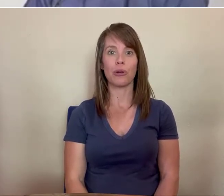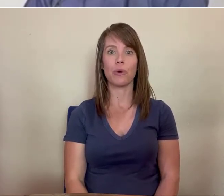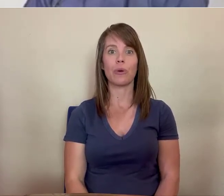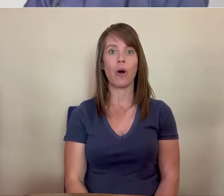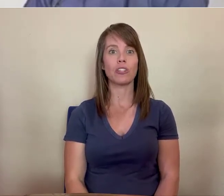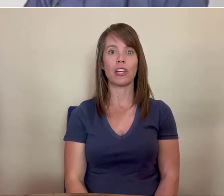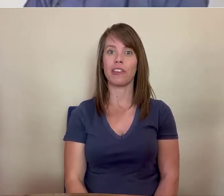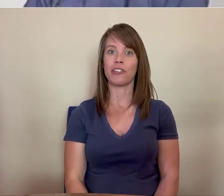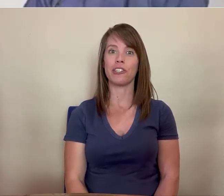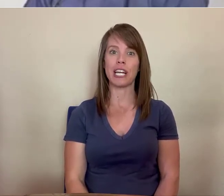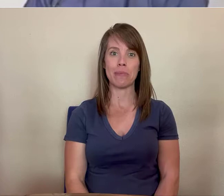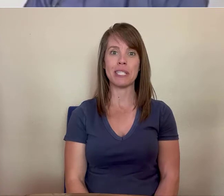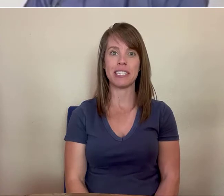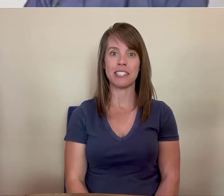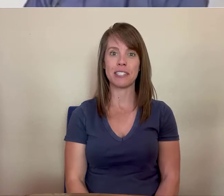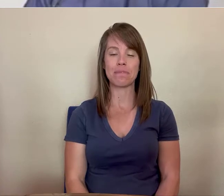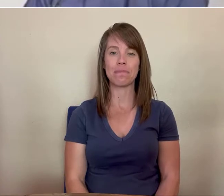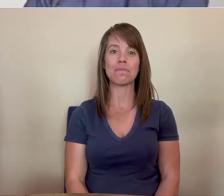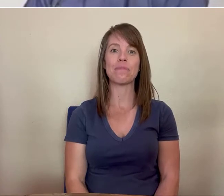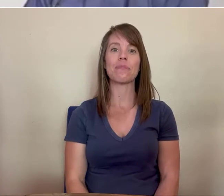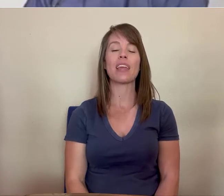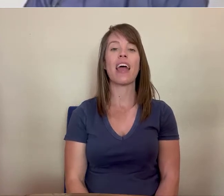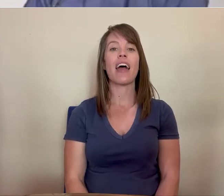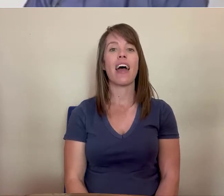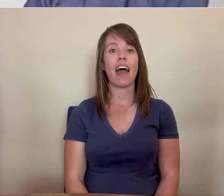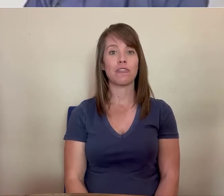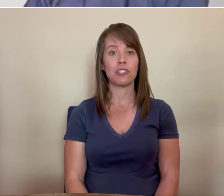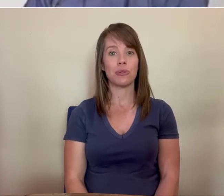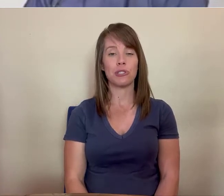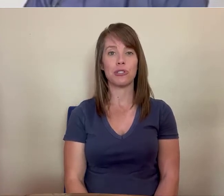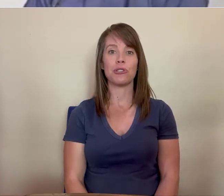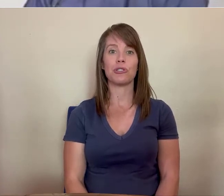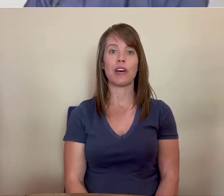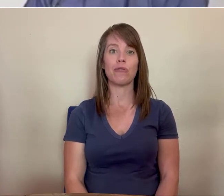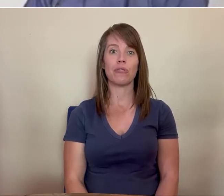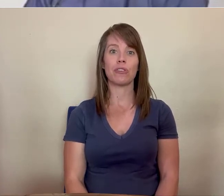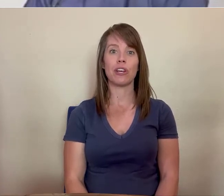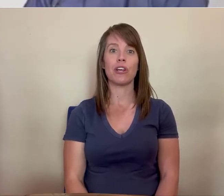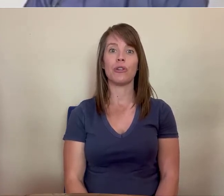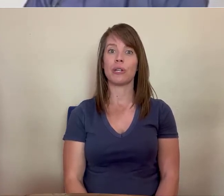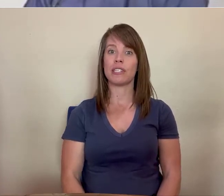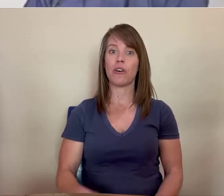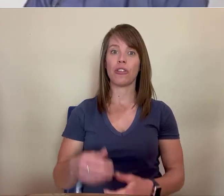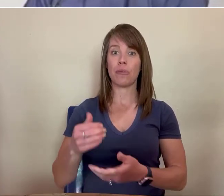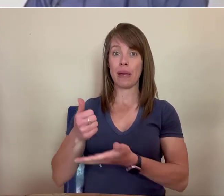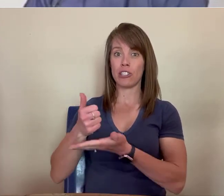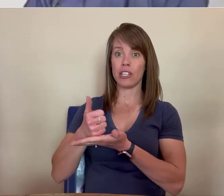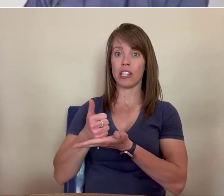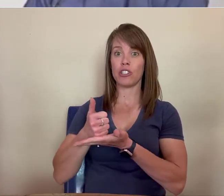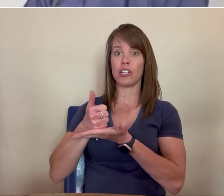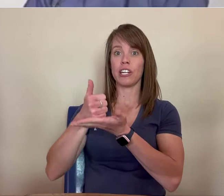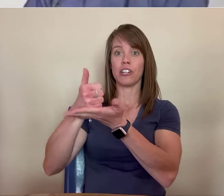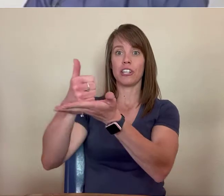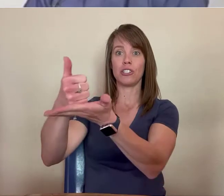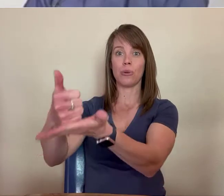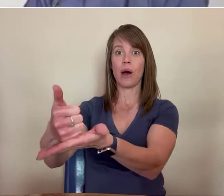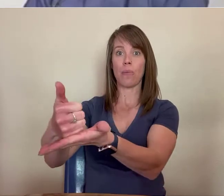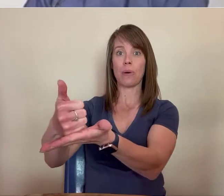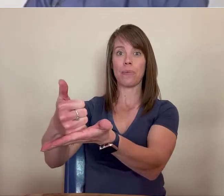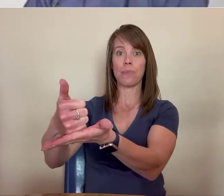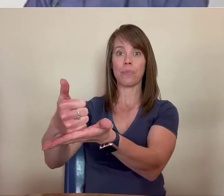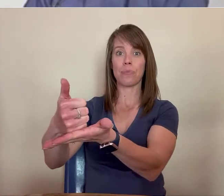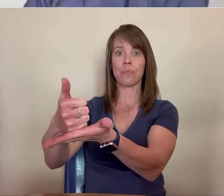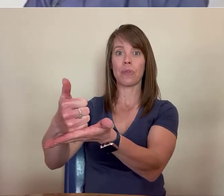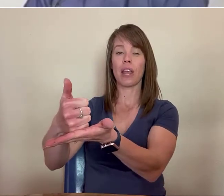below where you can watch and learn your ABCs. After you introduce yourself, you can tell the patient that you're here to